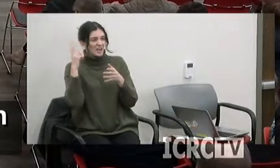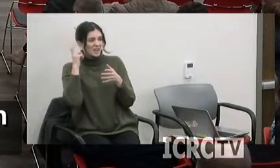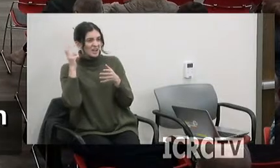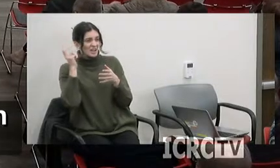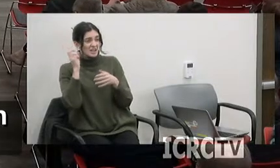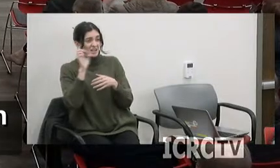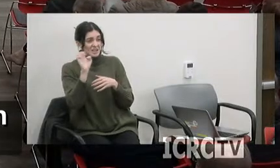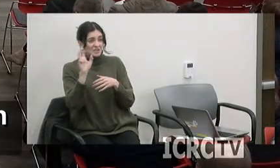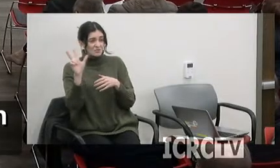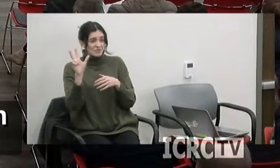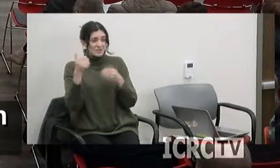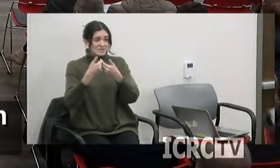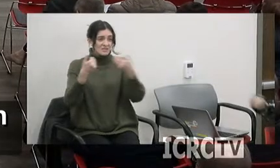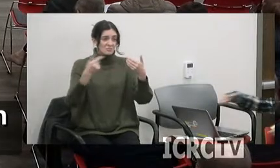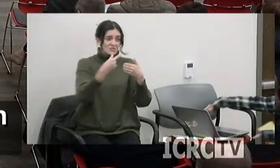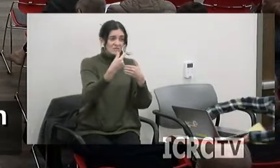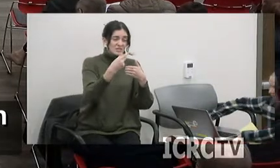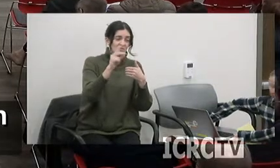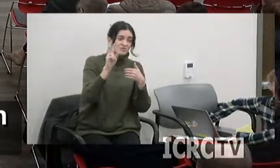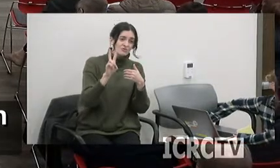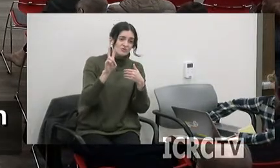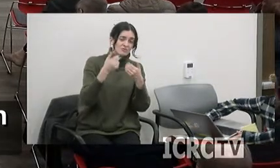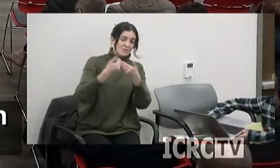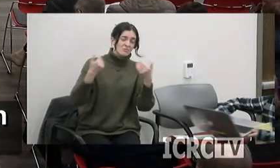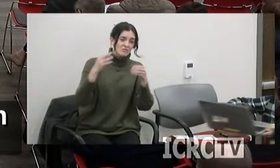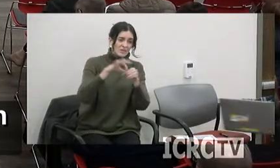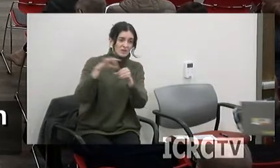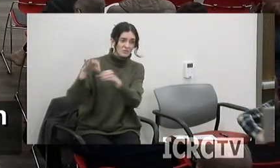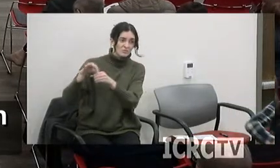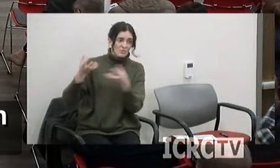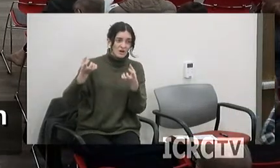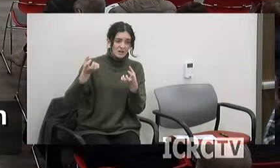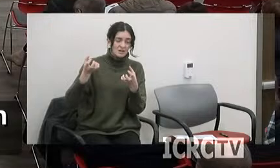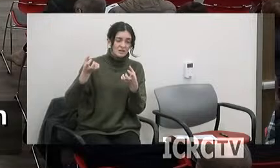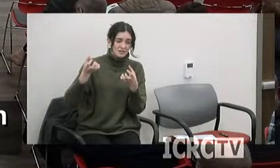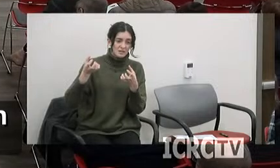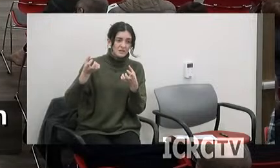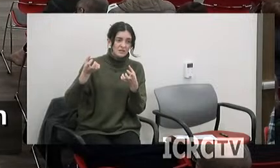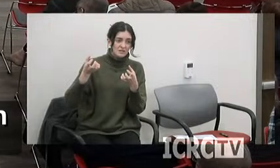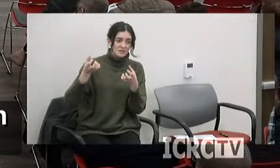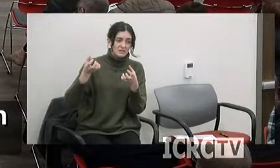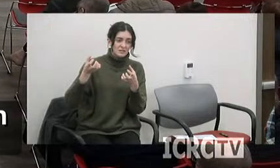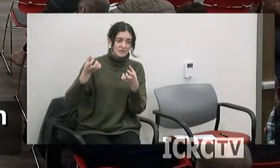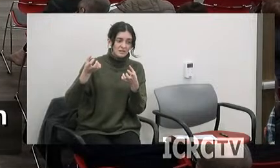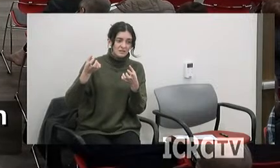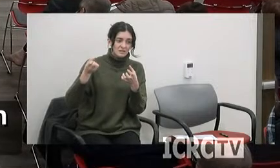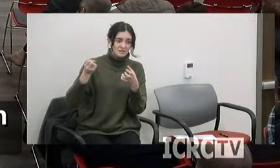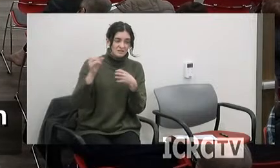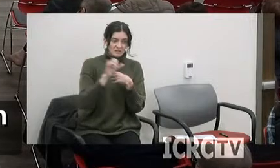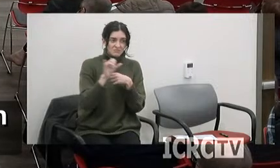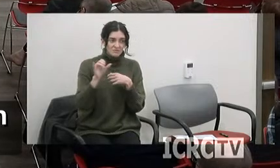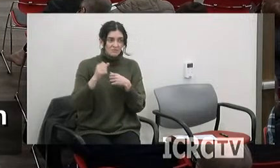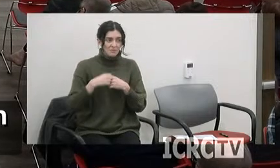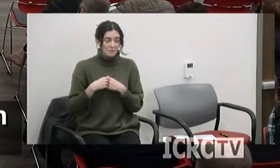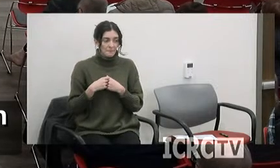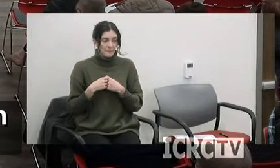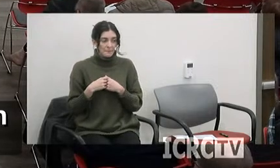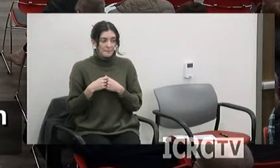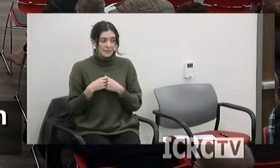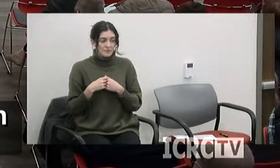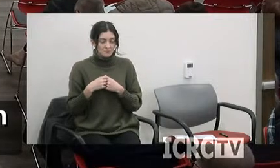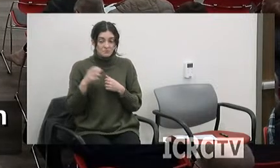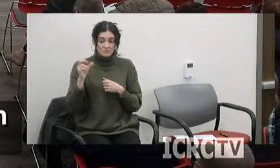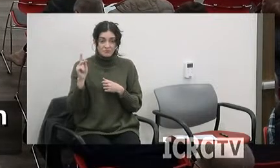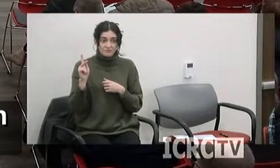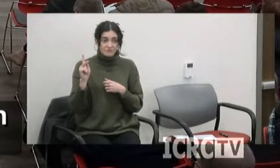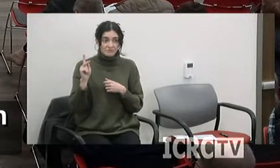G2 separately, and the others within those categories will be voted on in aggregate. Same, yeah. All right.